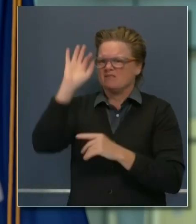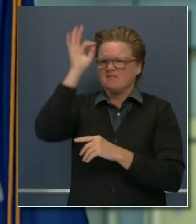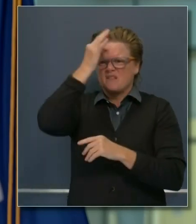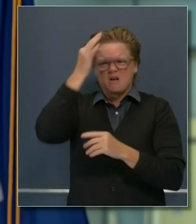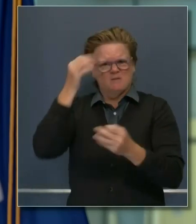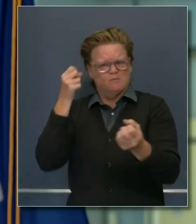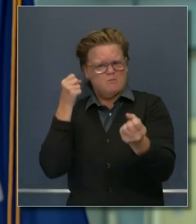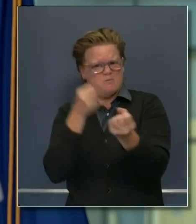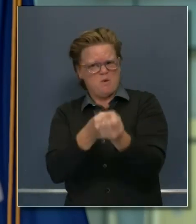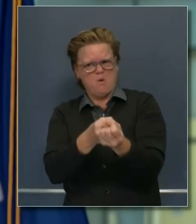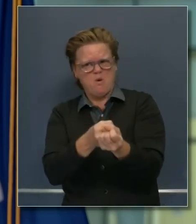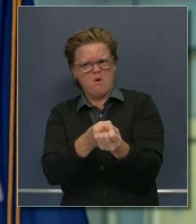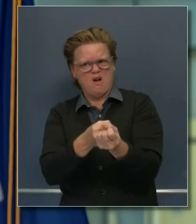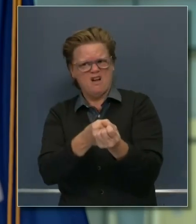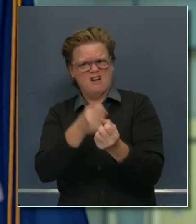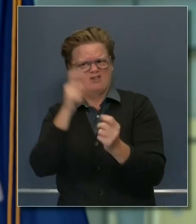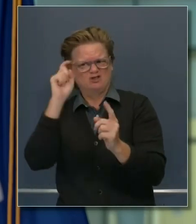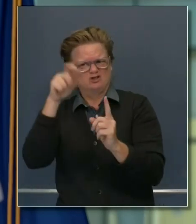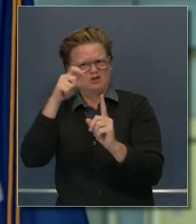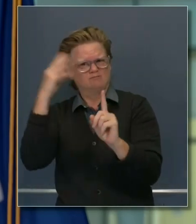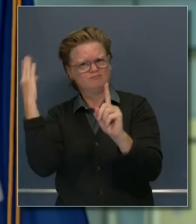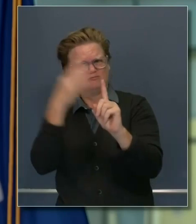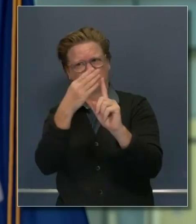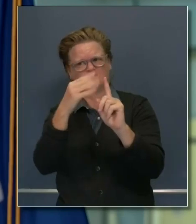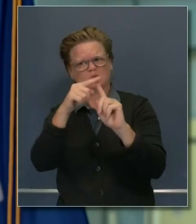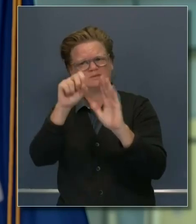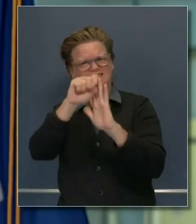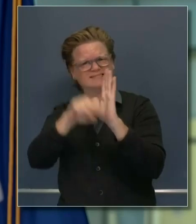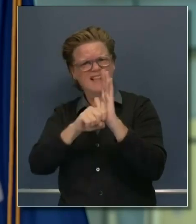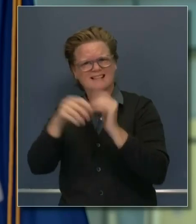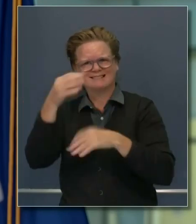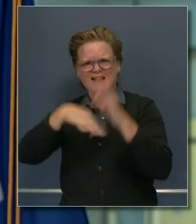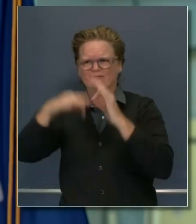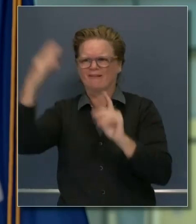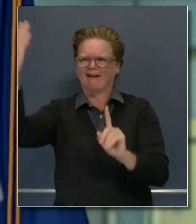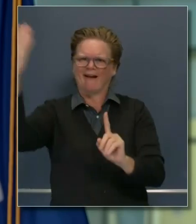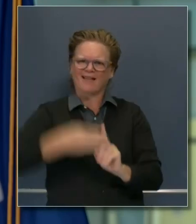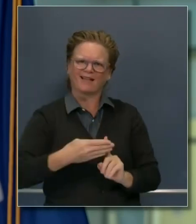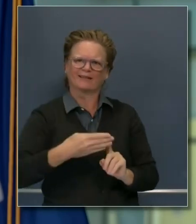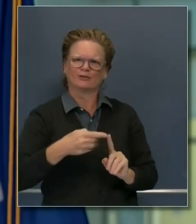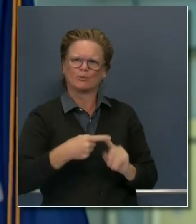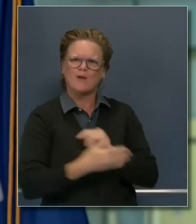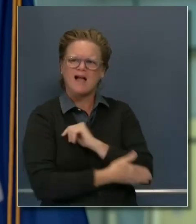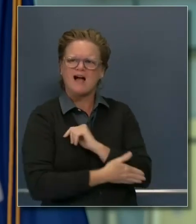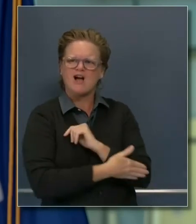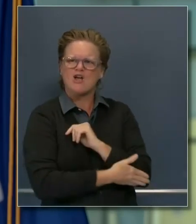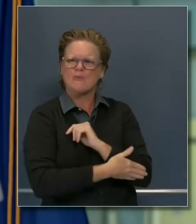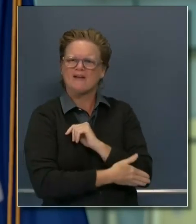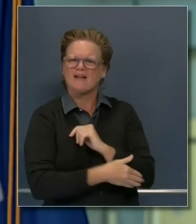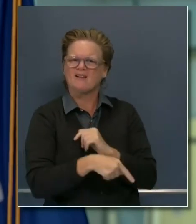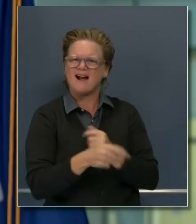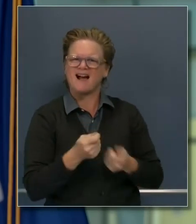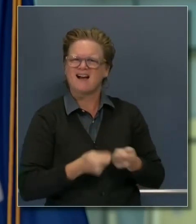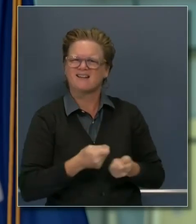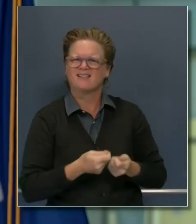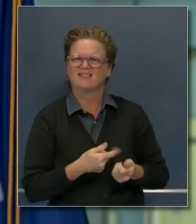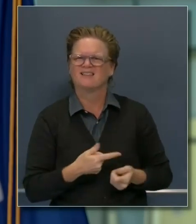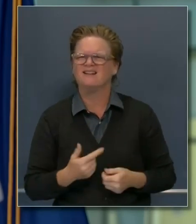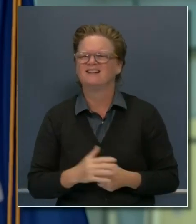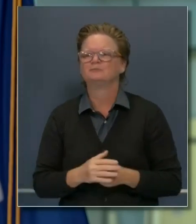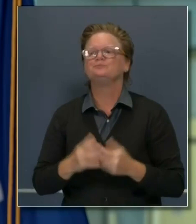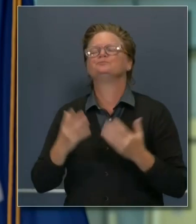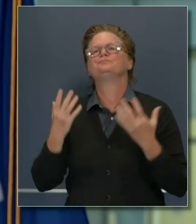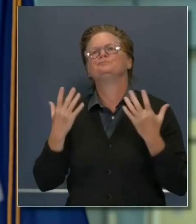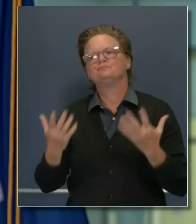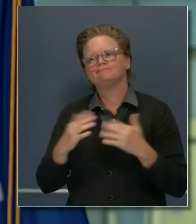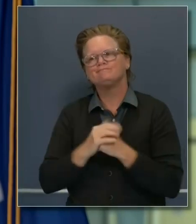dealing with coronavirus? Well, there was something that happened many, many moons ago. Founding fathers created Constitution, created